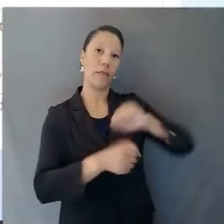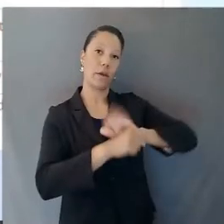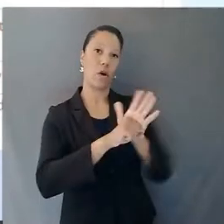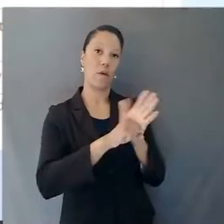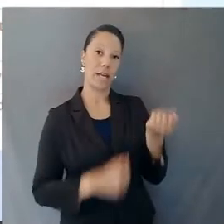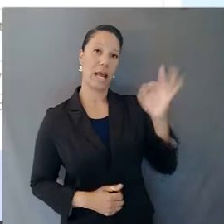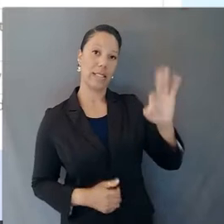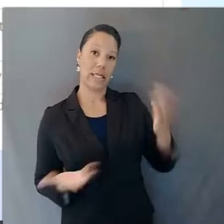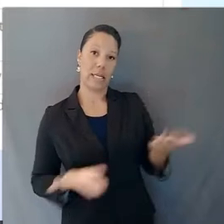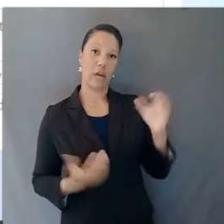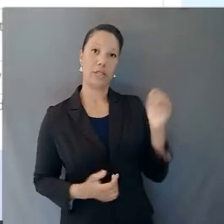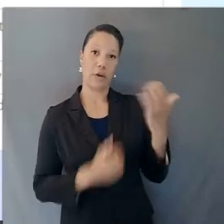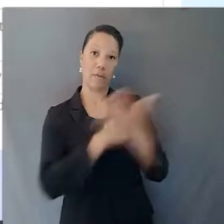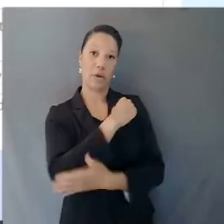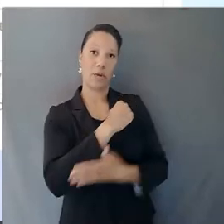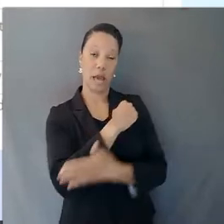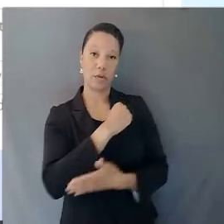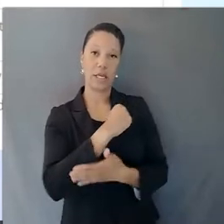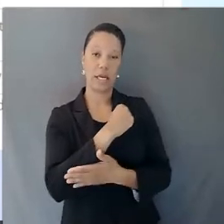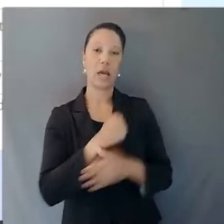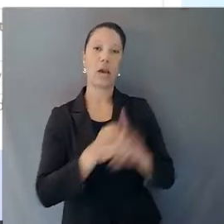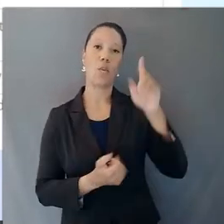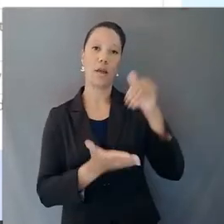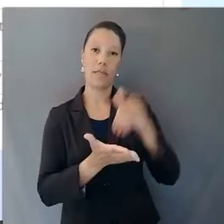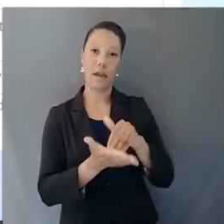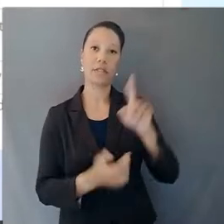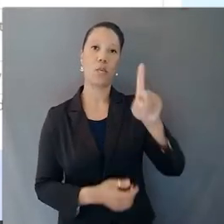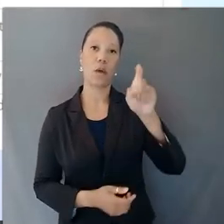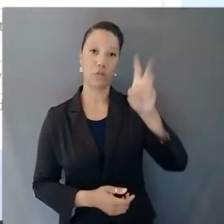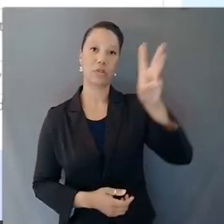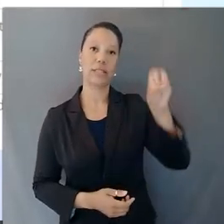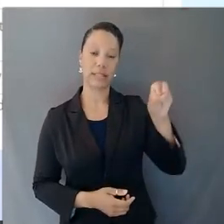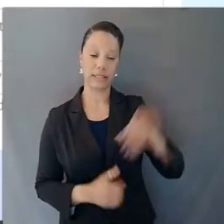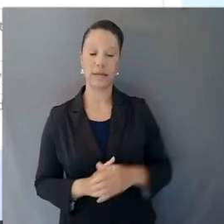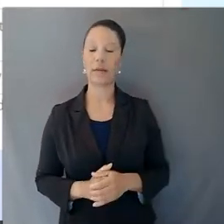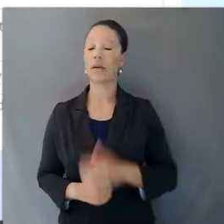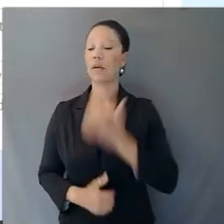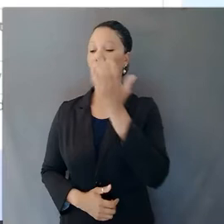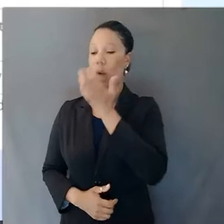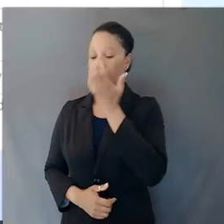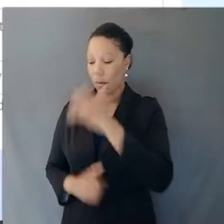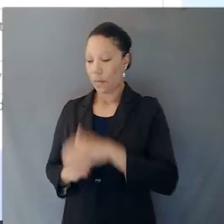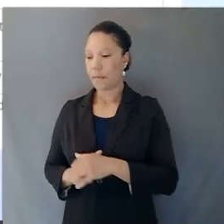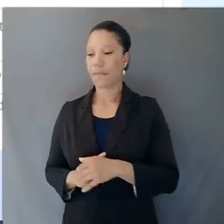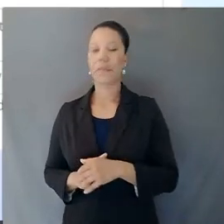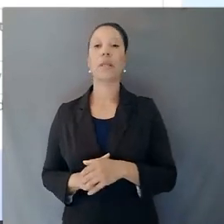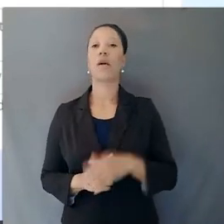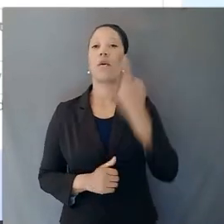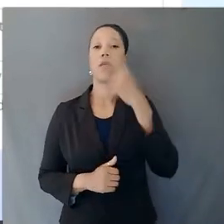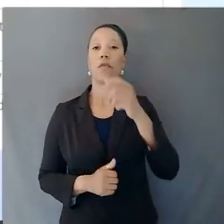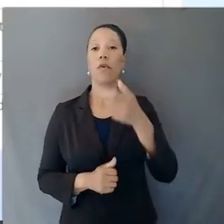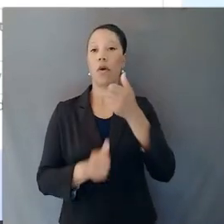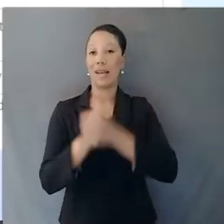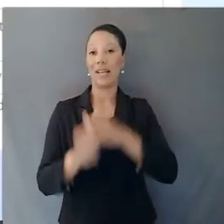cases in Sacramento County is now at 1,160. Oh, wow. Well, by age group, the